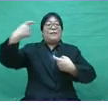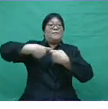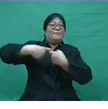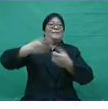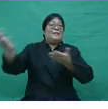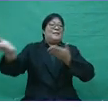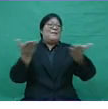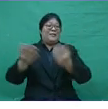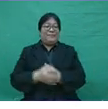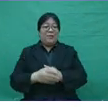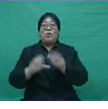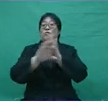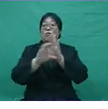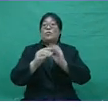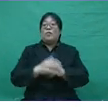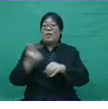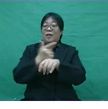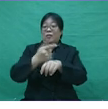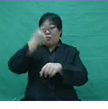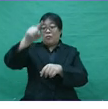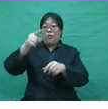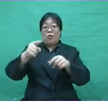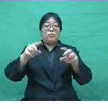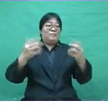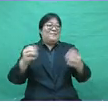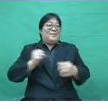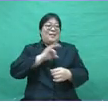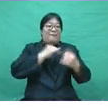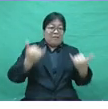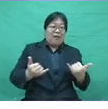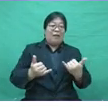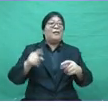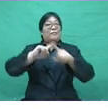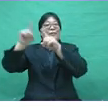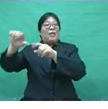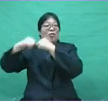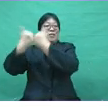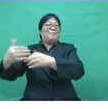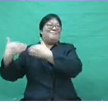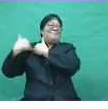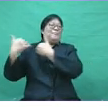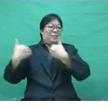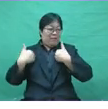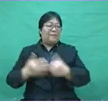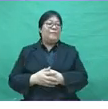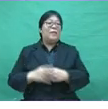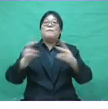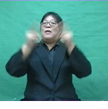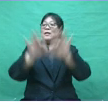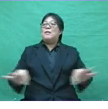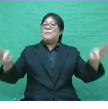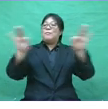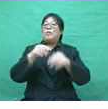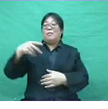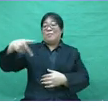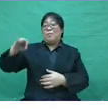for example, training for the existing workforce run by other agencies. Most importantly, the portal